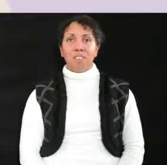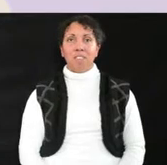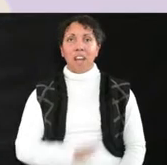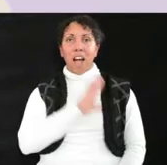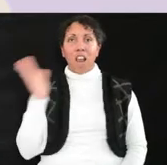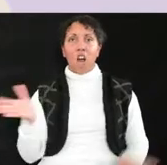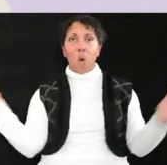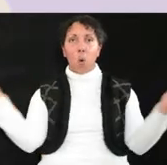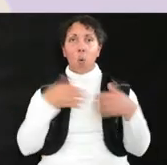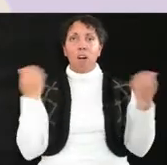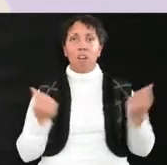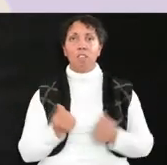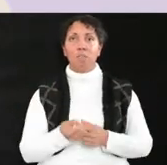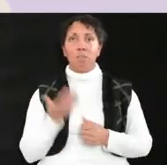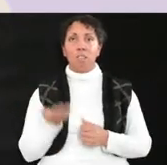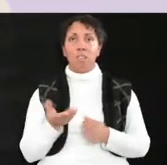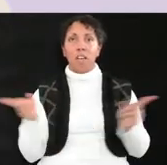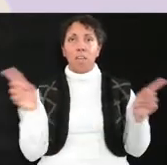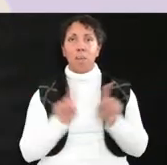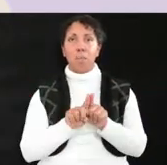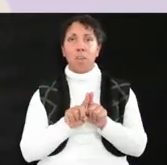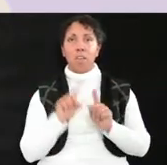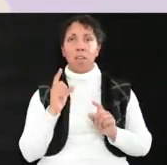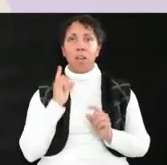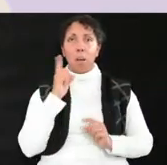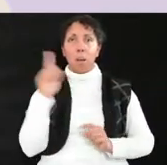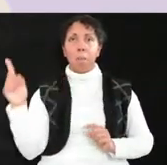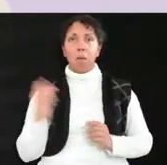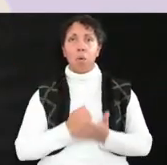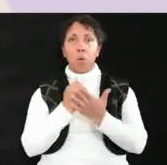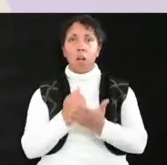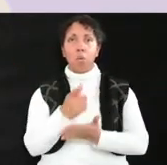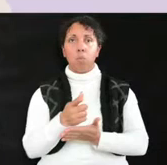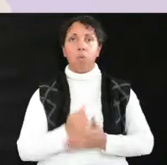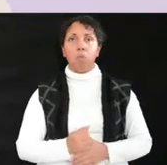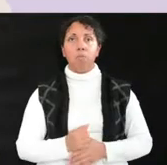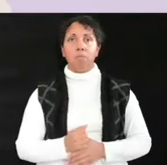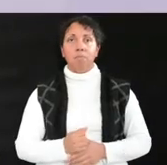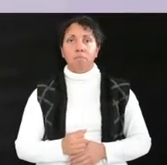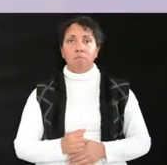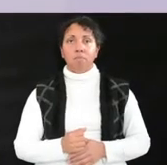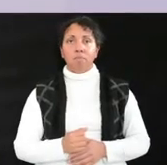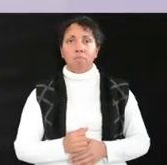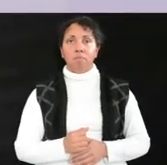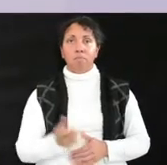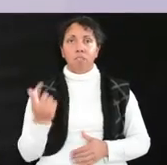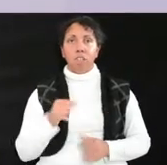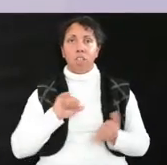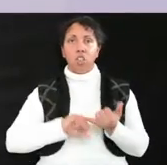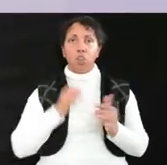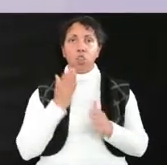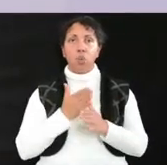Hello and welcome. We are here today to talk about the people who can help you. Let's meet them now. Here is a social